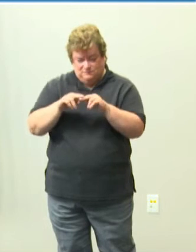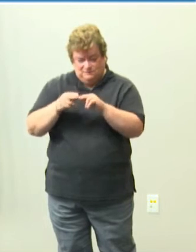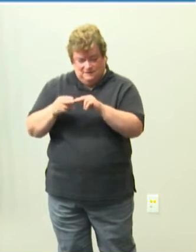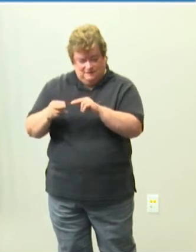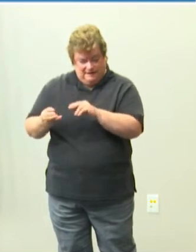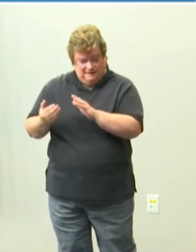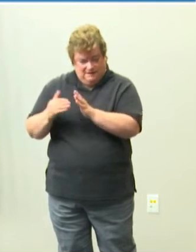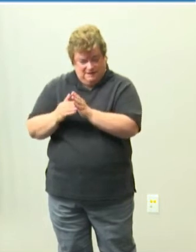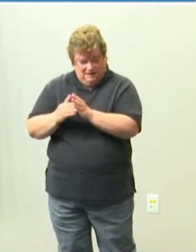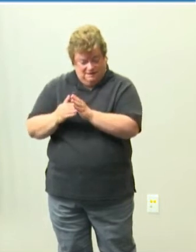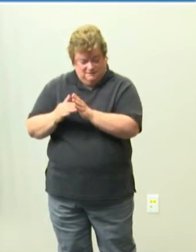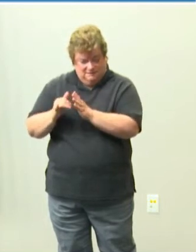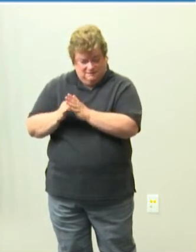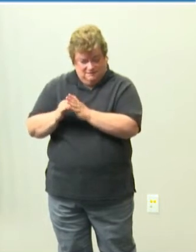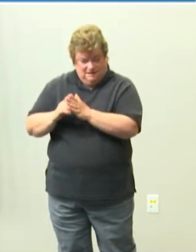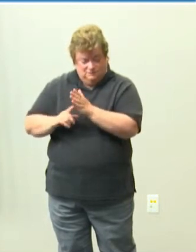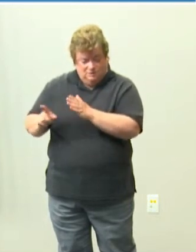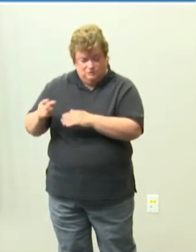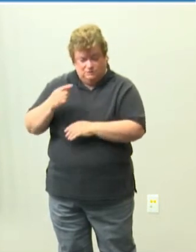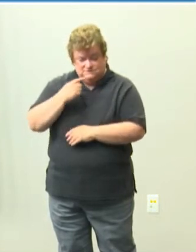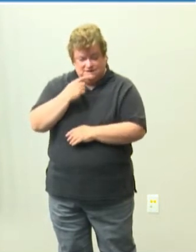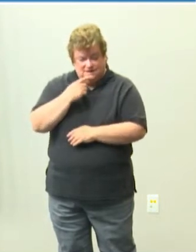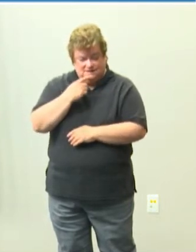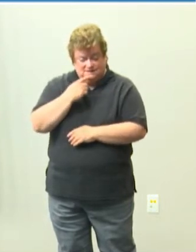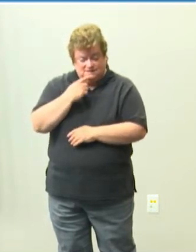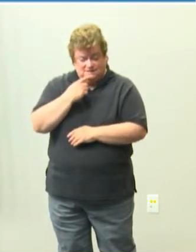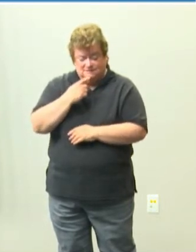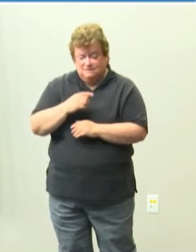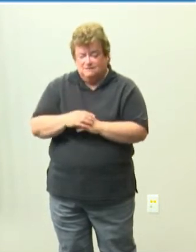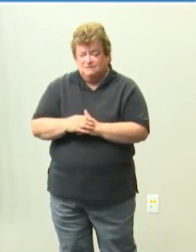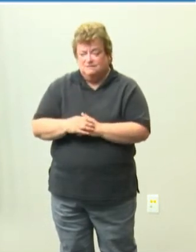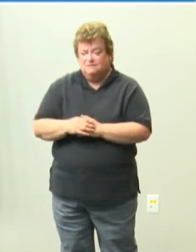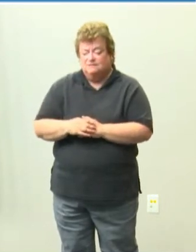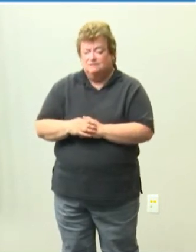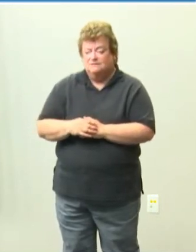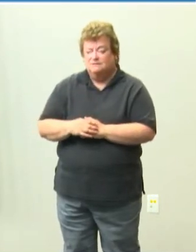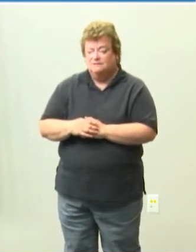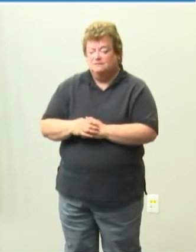Missouri, where they had earlier surges.